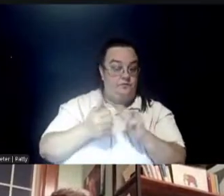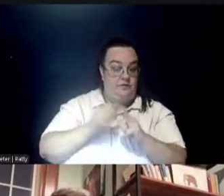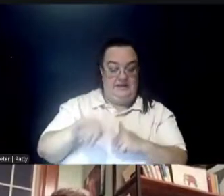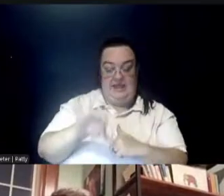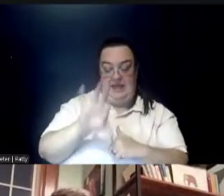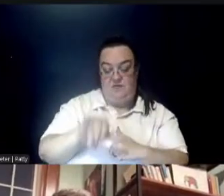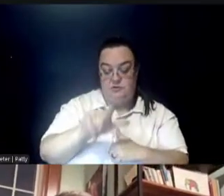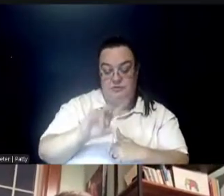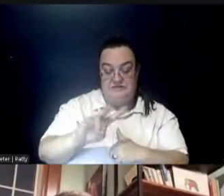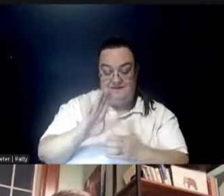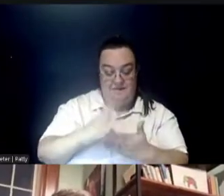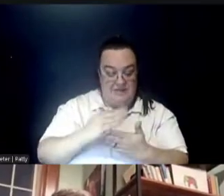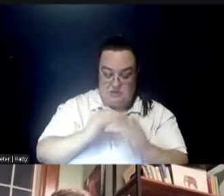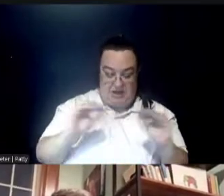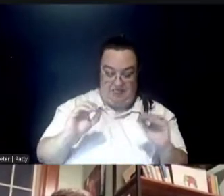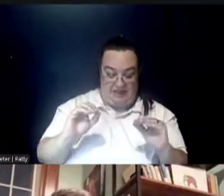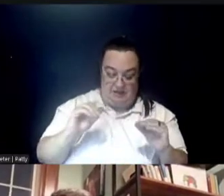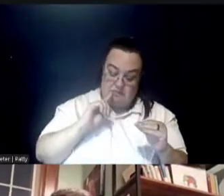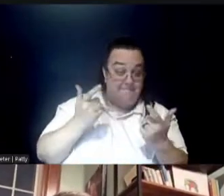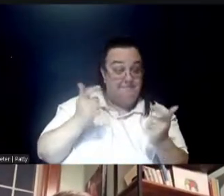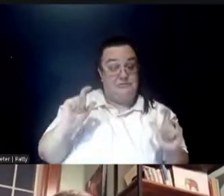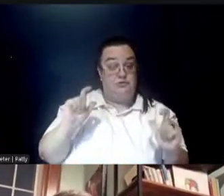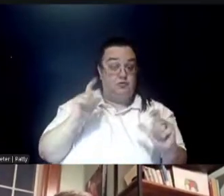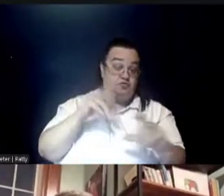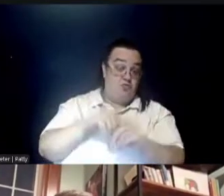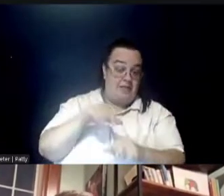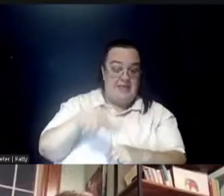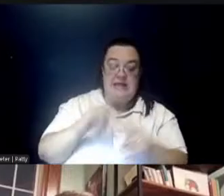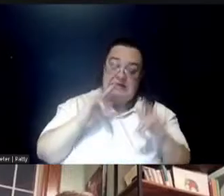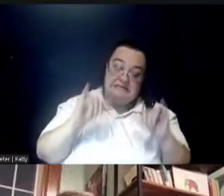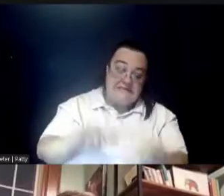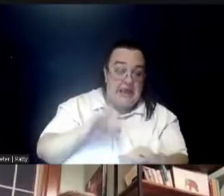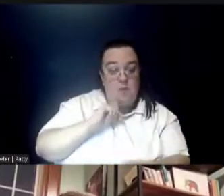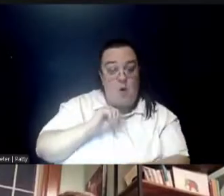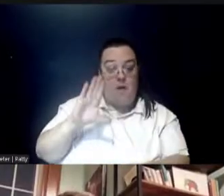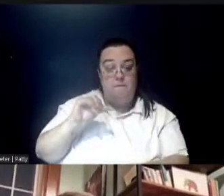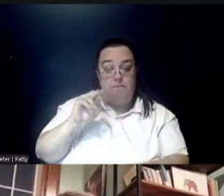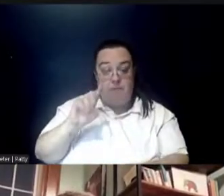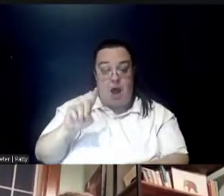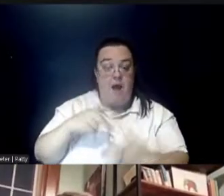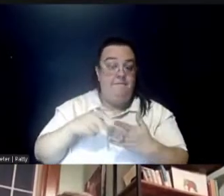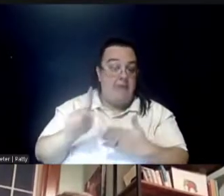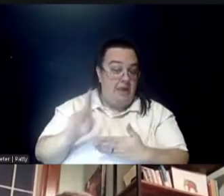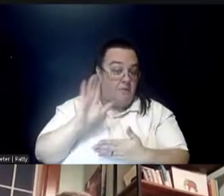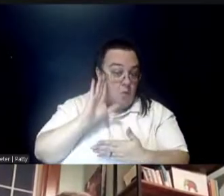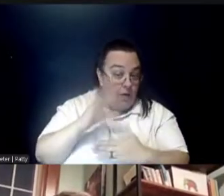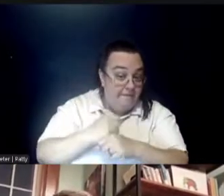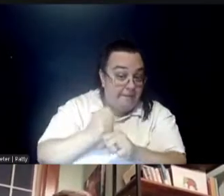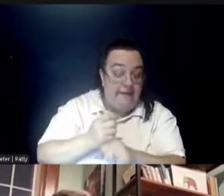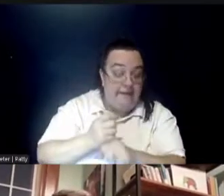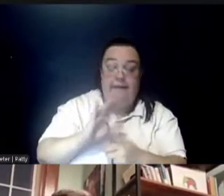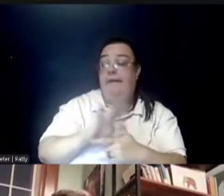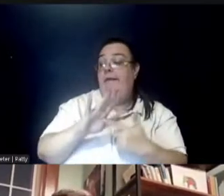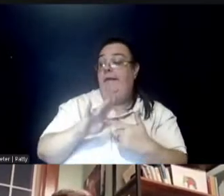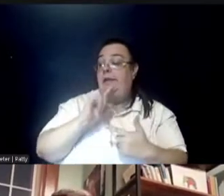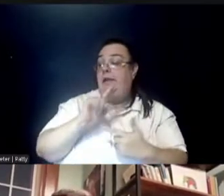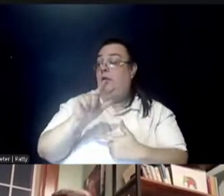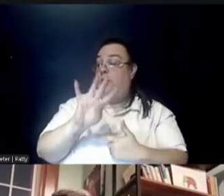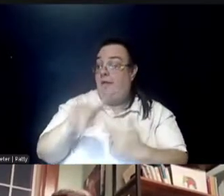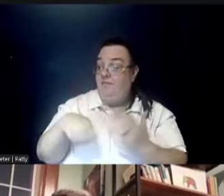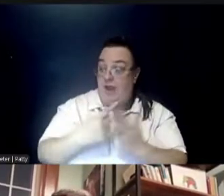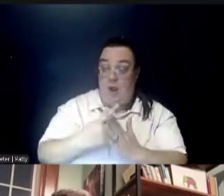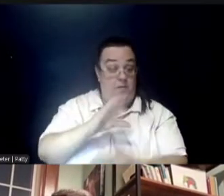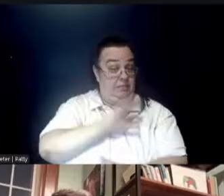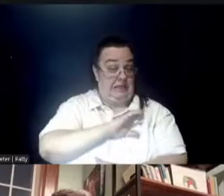nothing extraordinary in it, right? It's the same old bond payment that we're going to be making. It's 24-hour policing, which